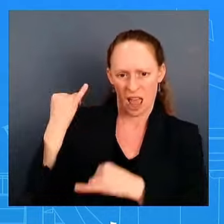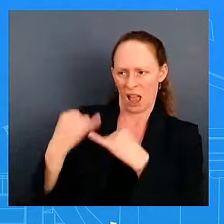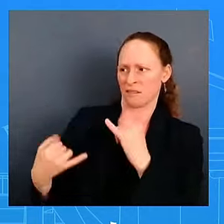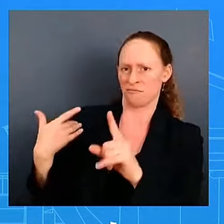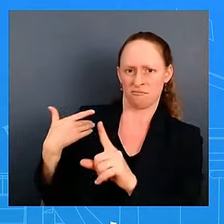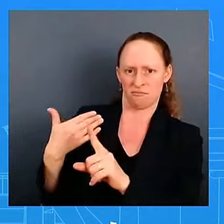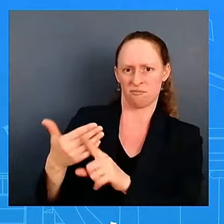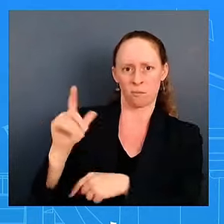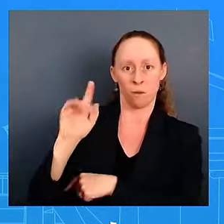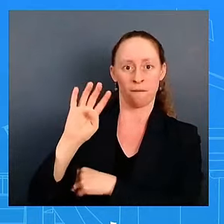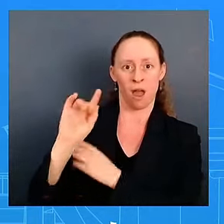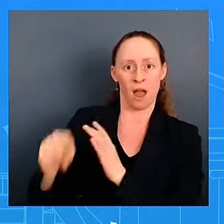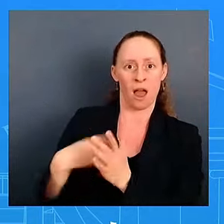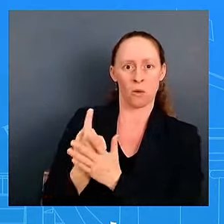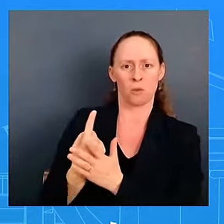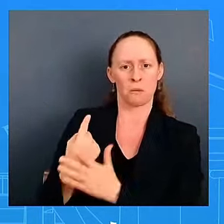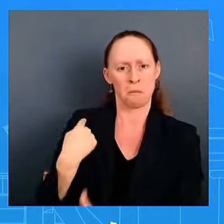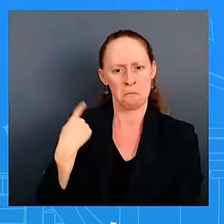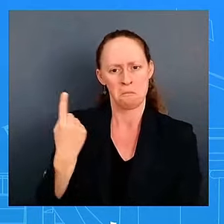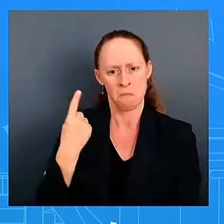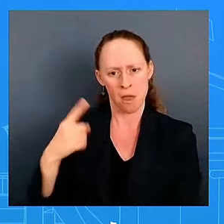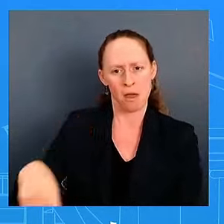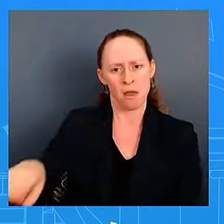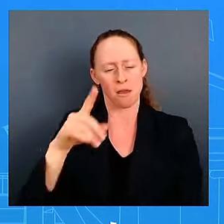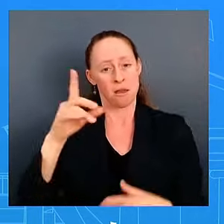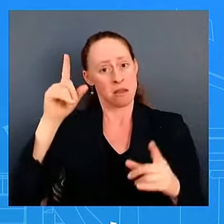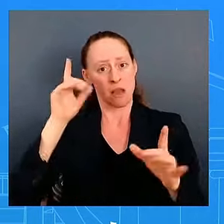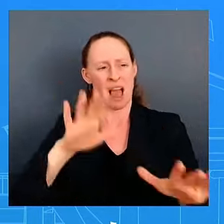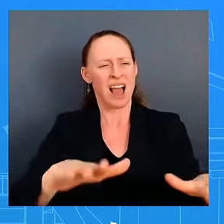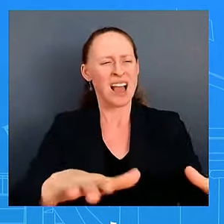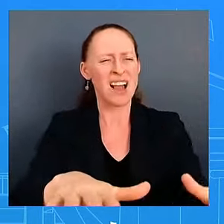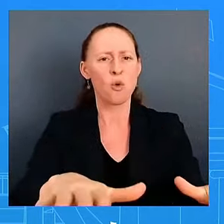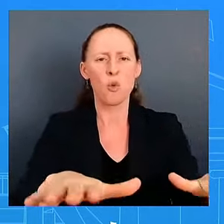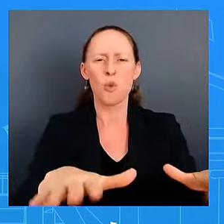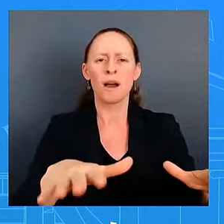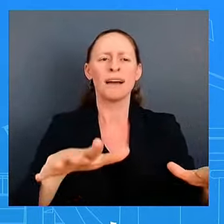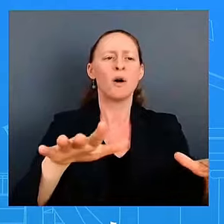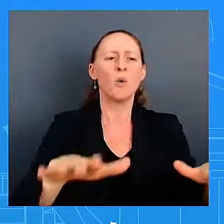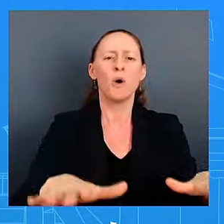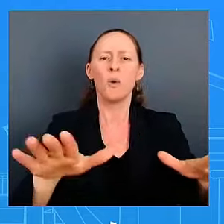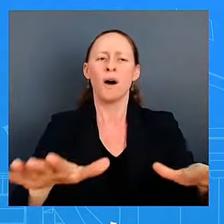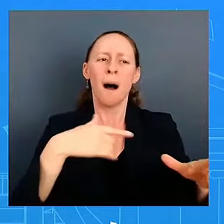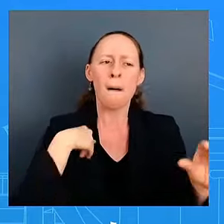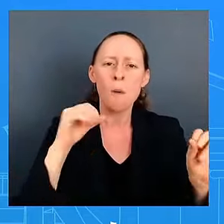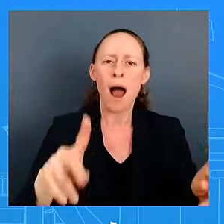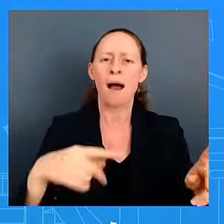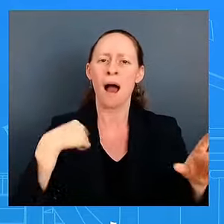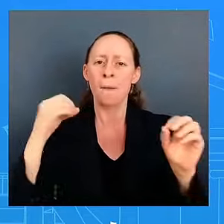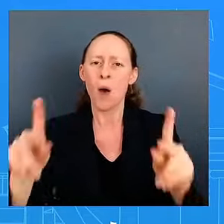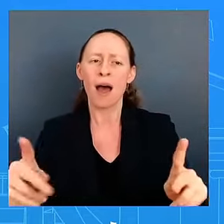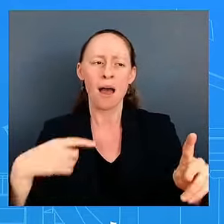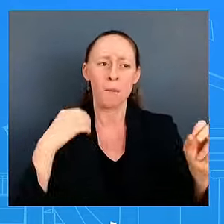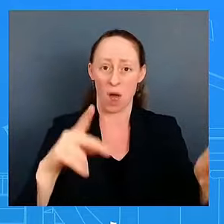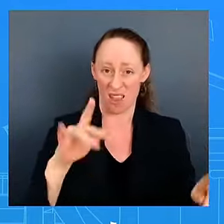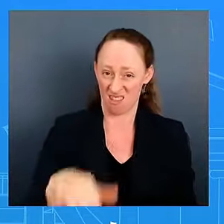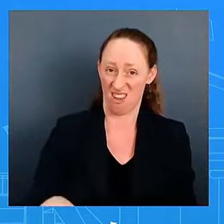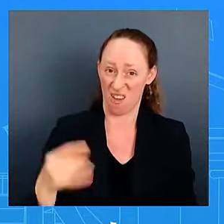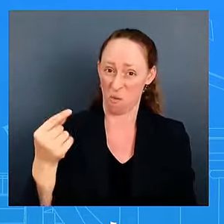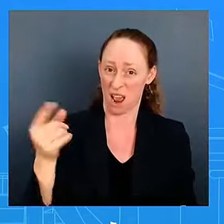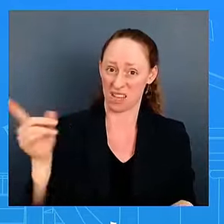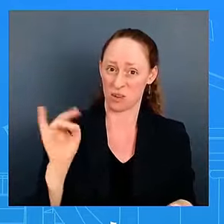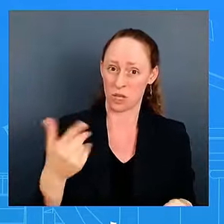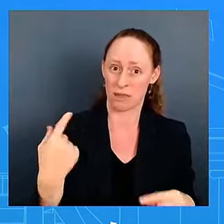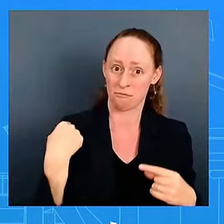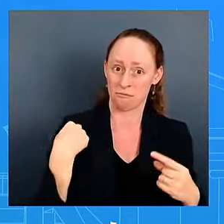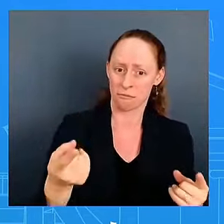concerns among Democrats about his campaign continuing, was there something specific that he heard or read that prompted this, would seem more like